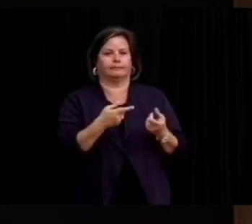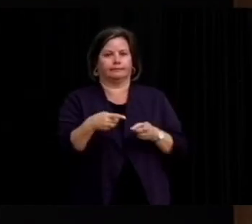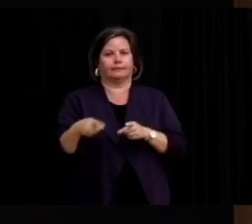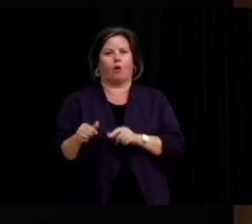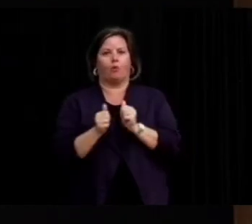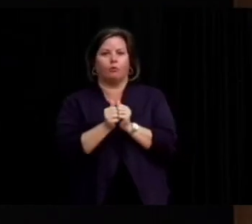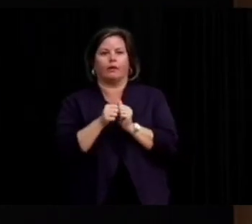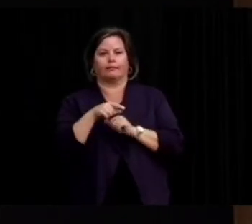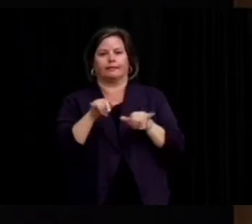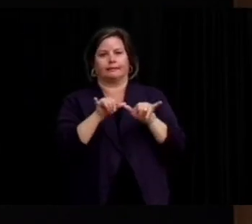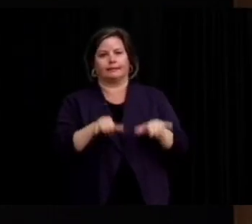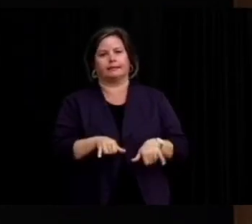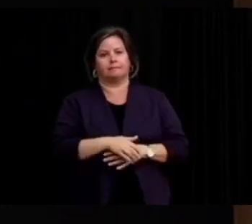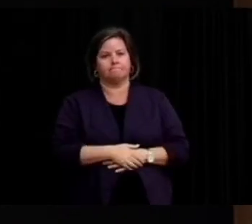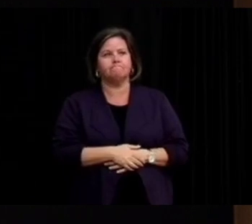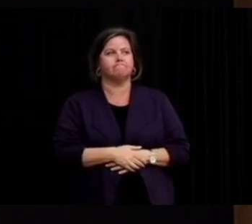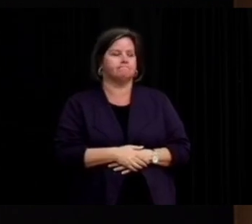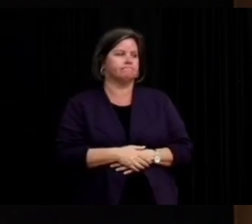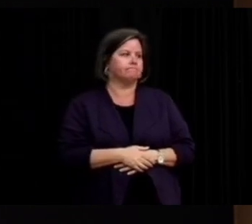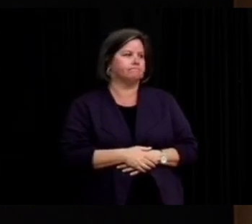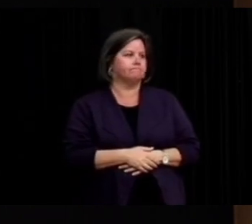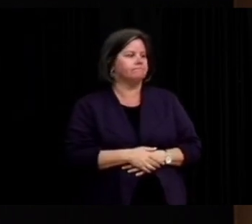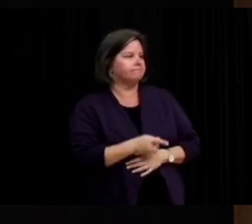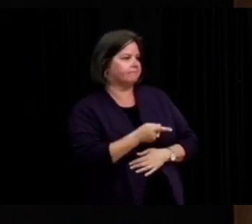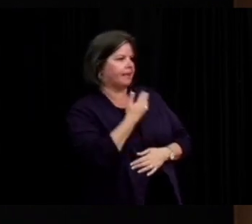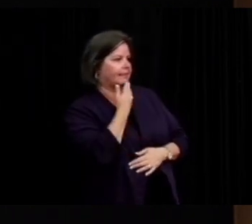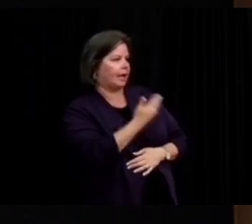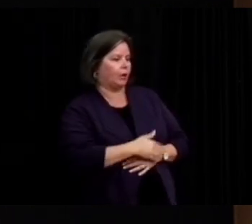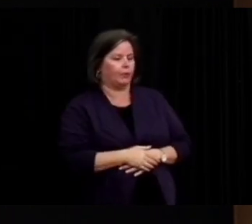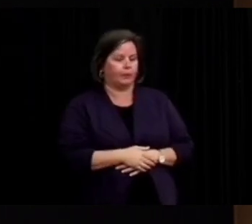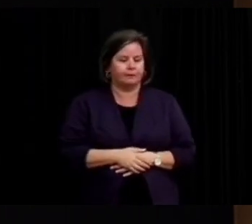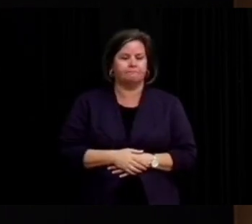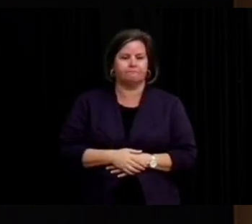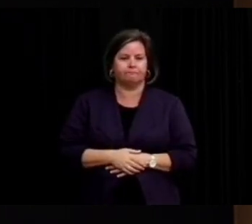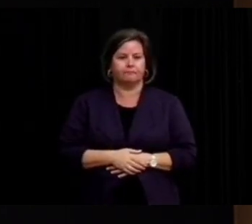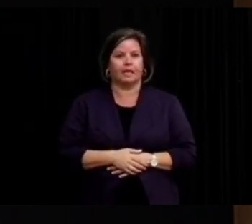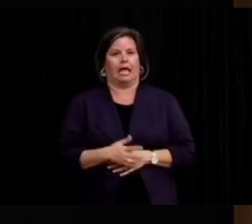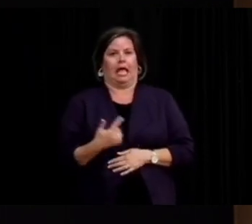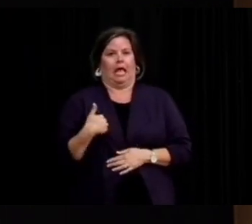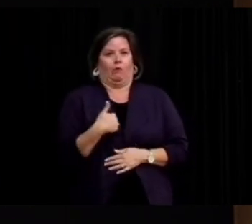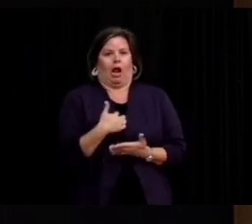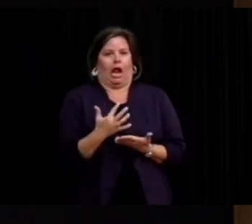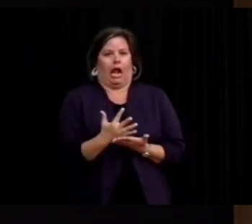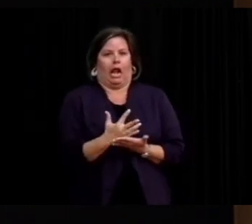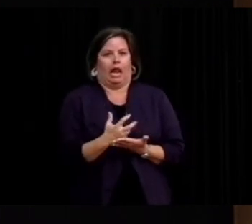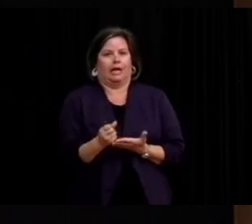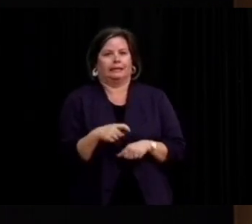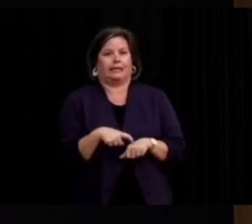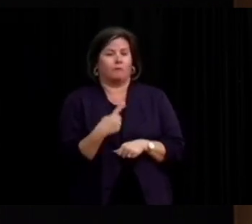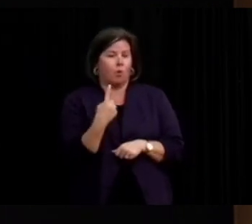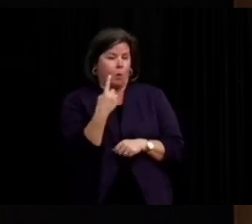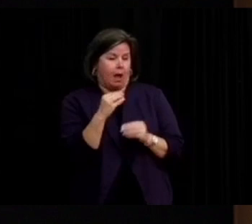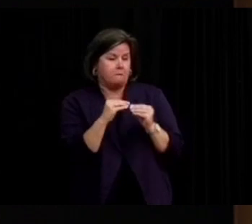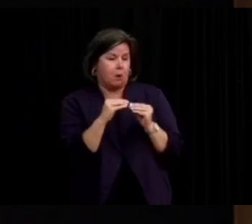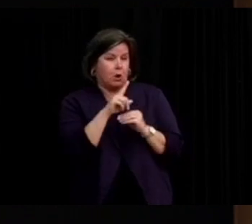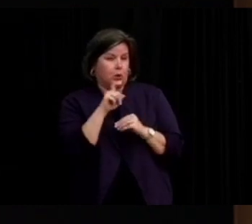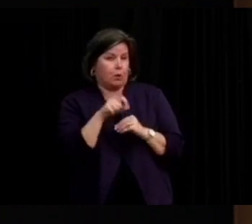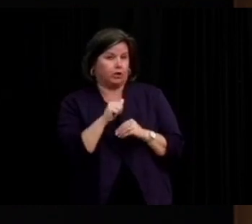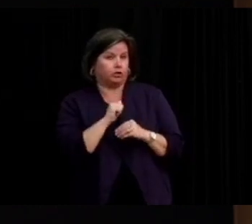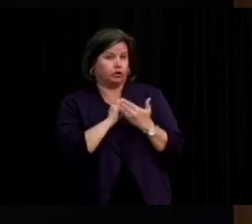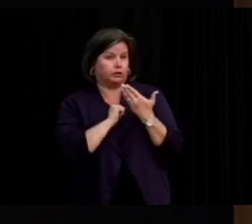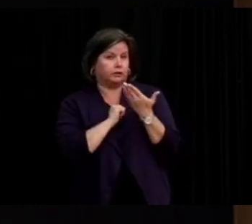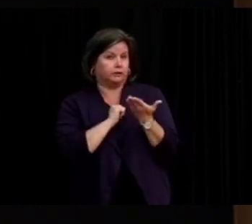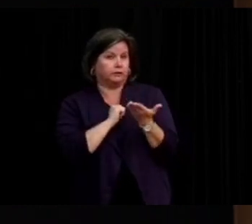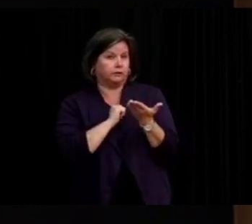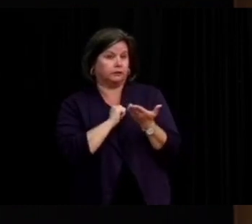the system. Thank you. We are running low in time. We have one more question. I'd like to ask the